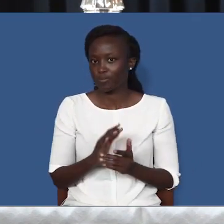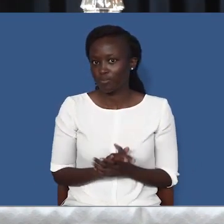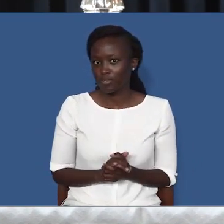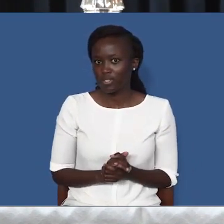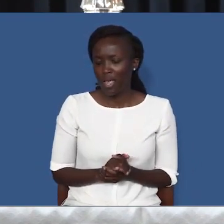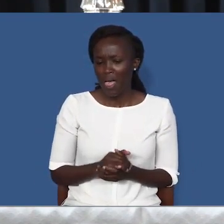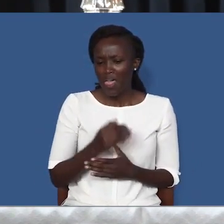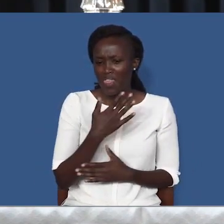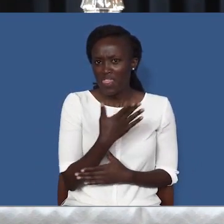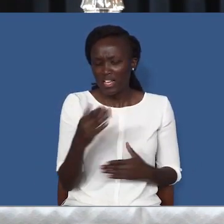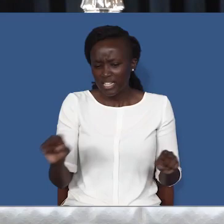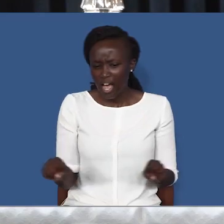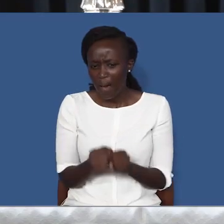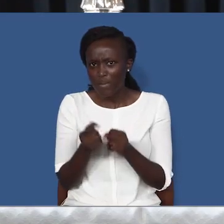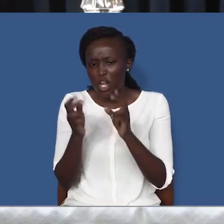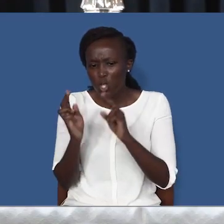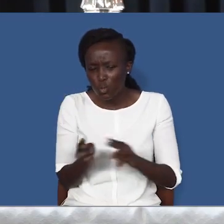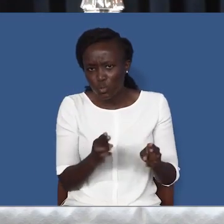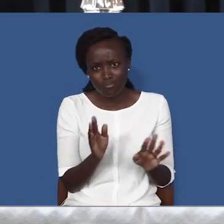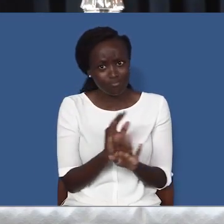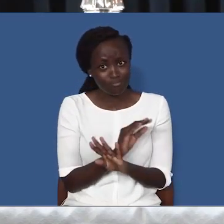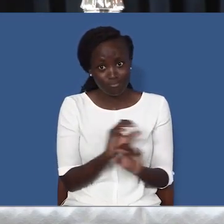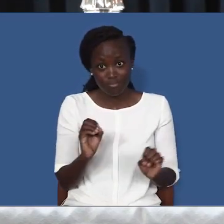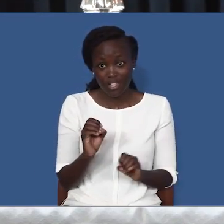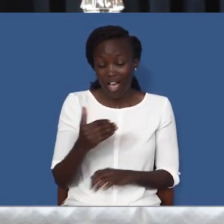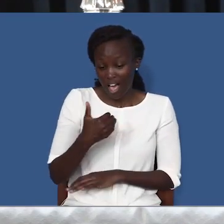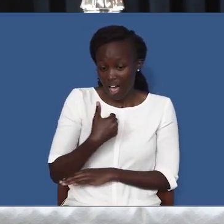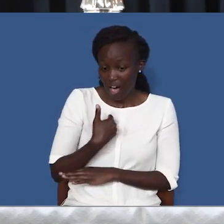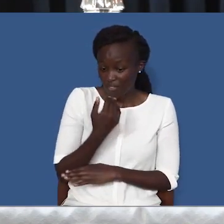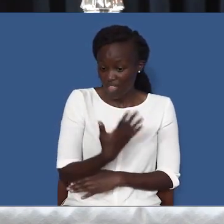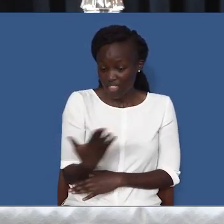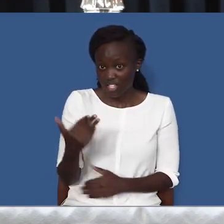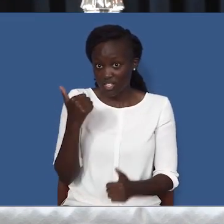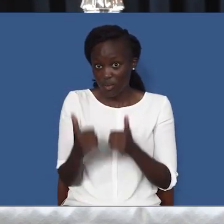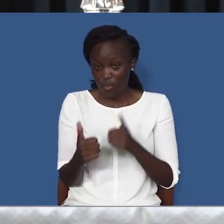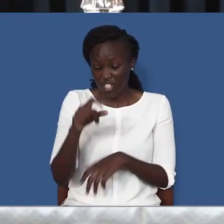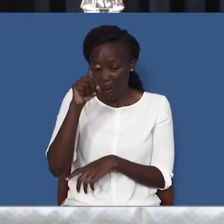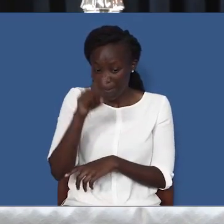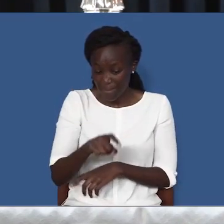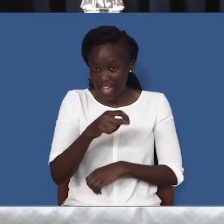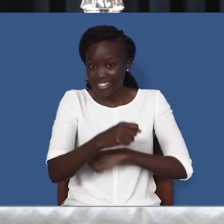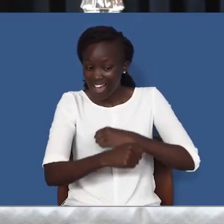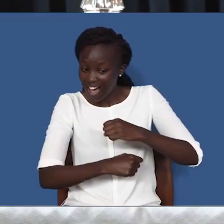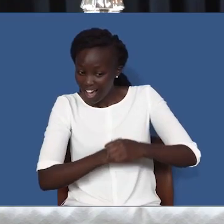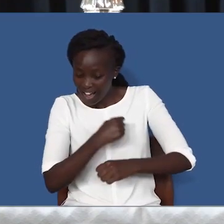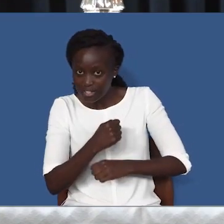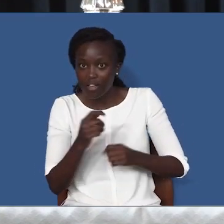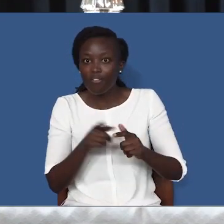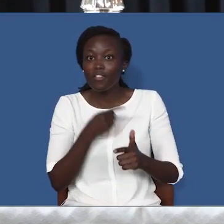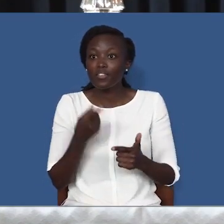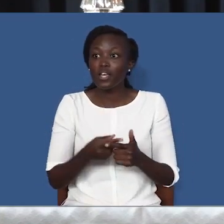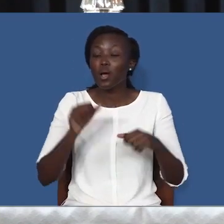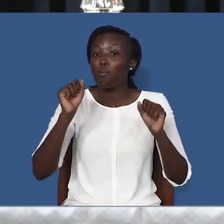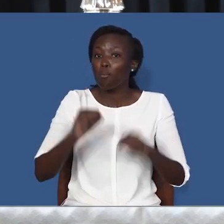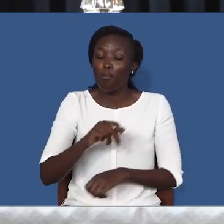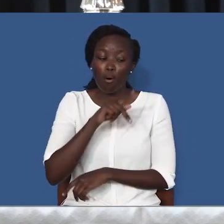as usual. There are things that must be done so that actually these profits